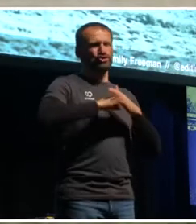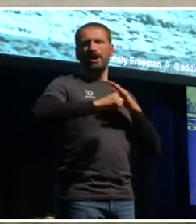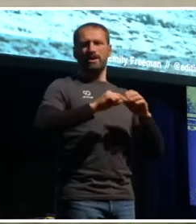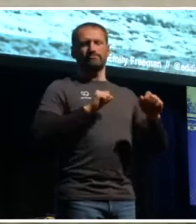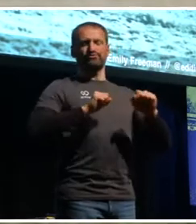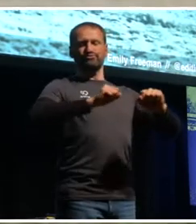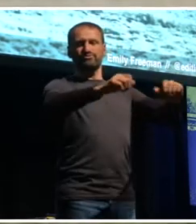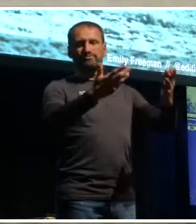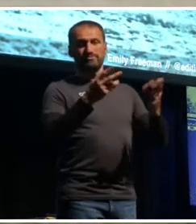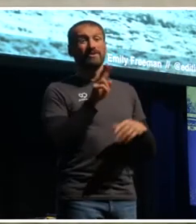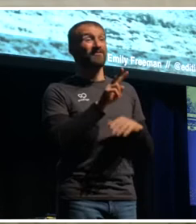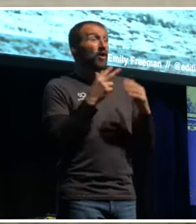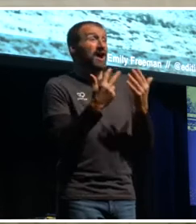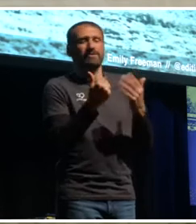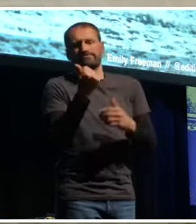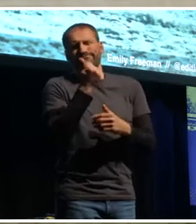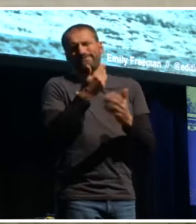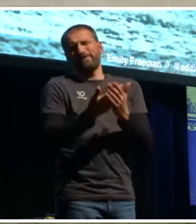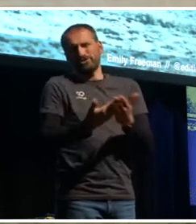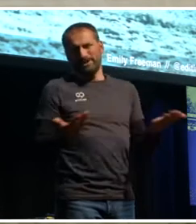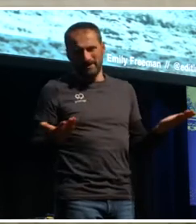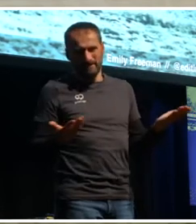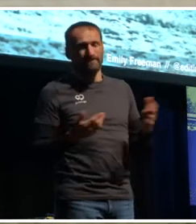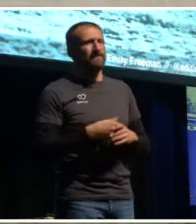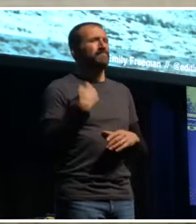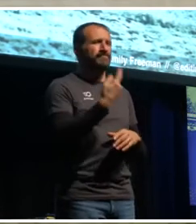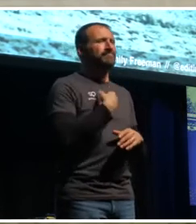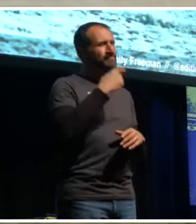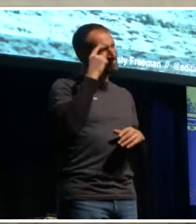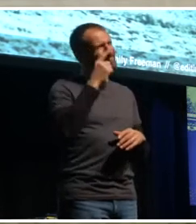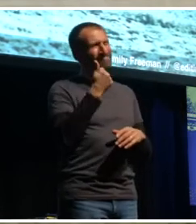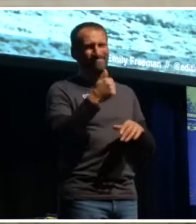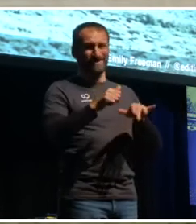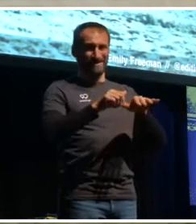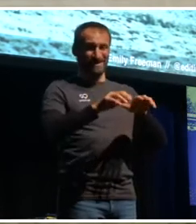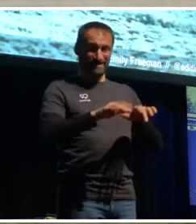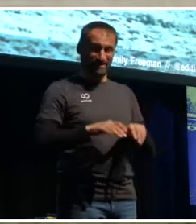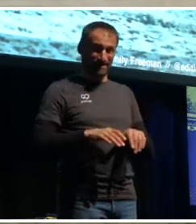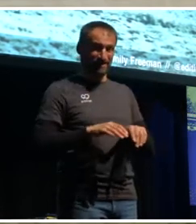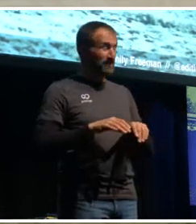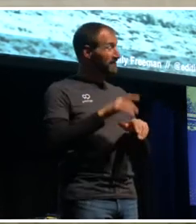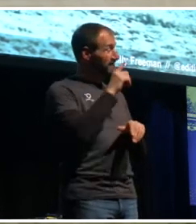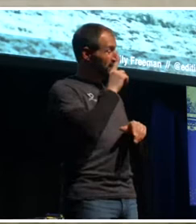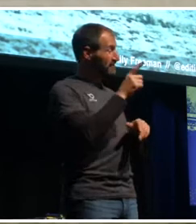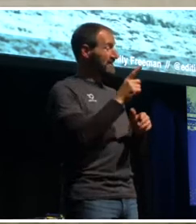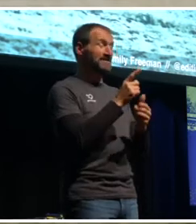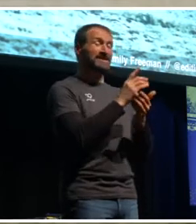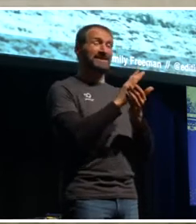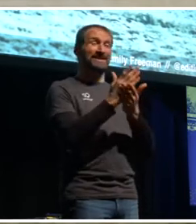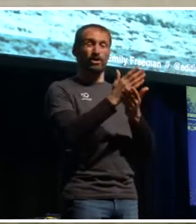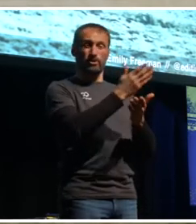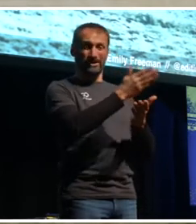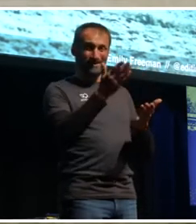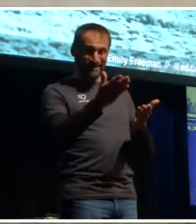of this. Now, we know that there are about 20 considerations an interpreter runs through when evaluating the simple operation like adding two numbers,